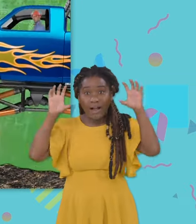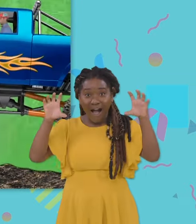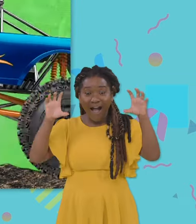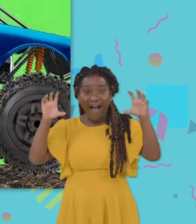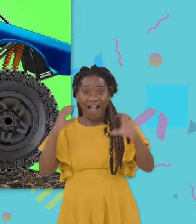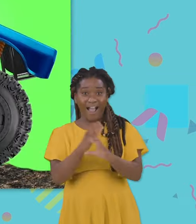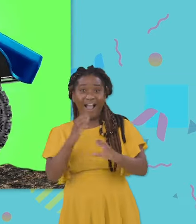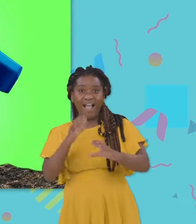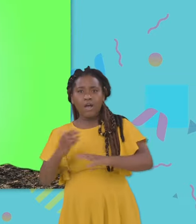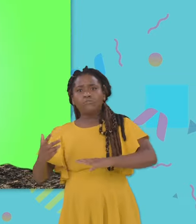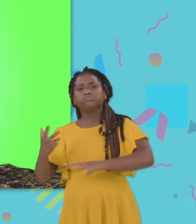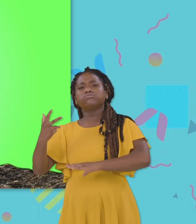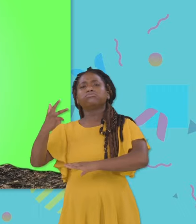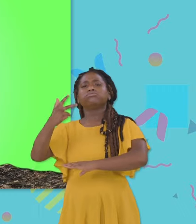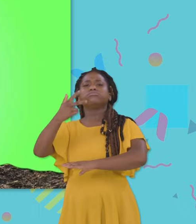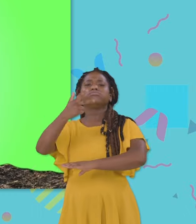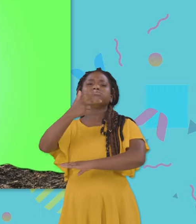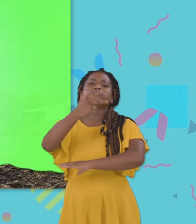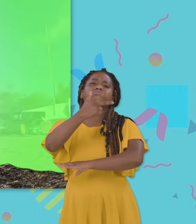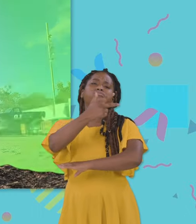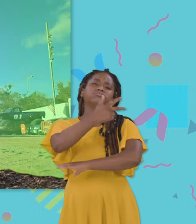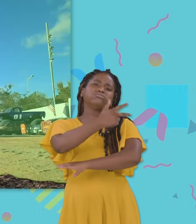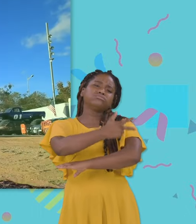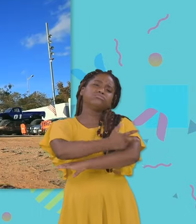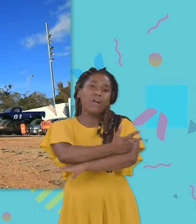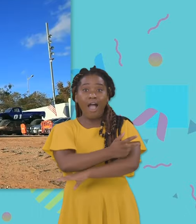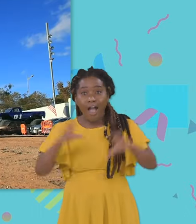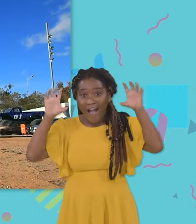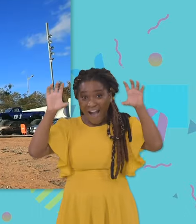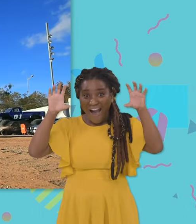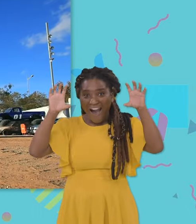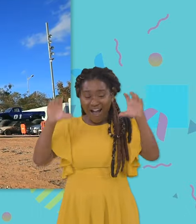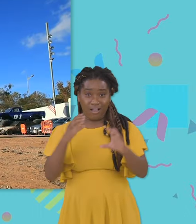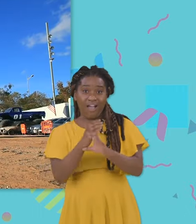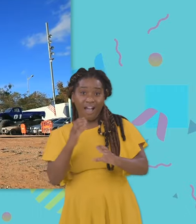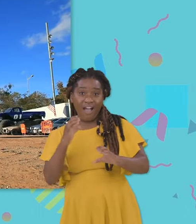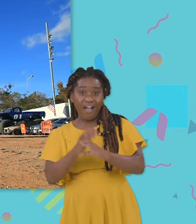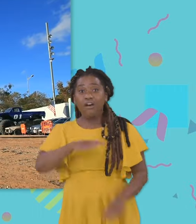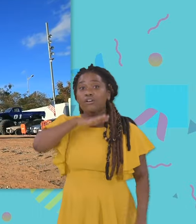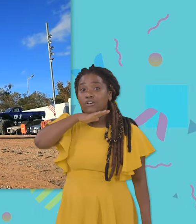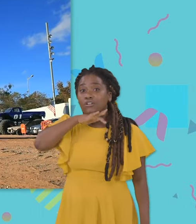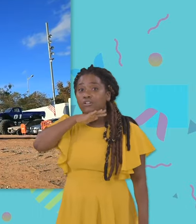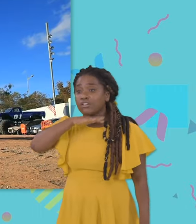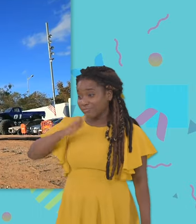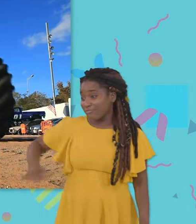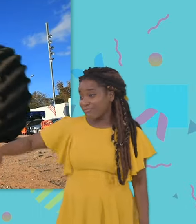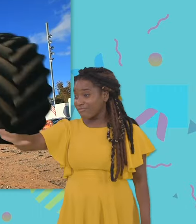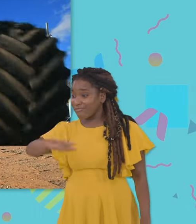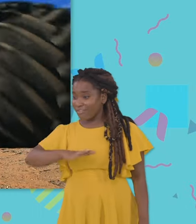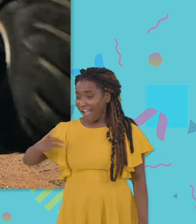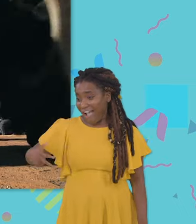Oh, monster trucks in the air. Oh, monster trucks in the